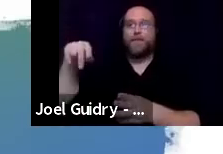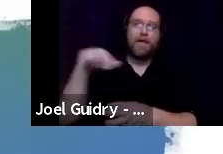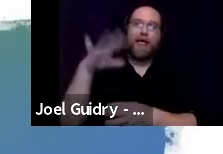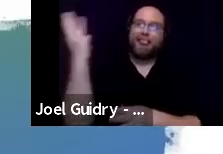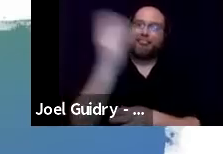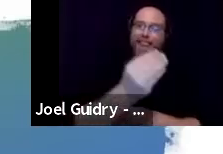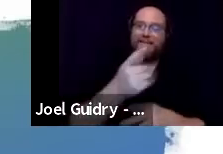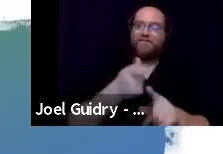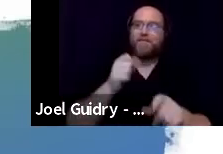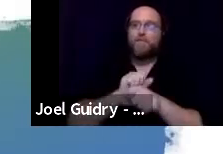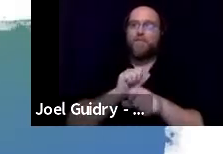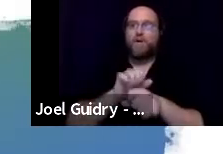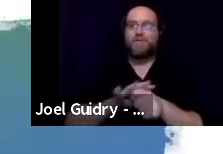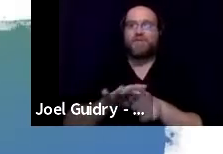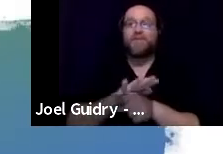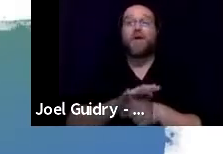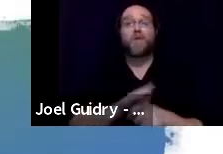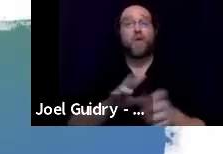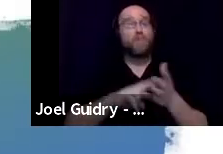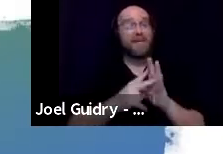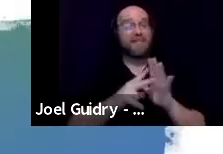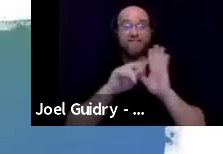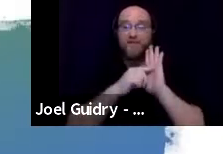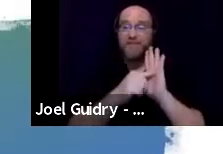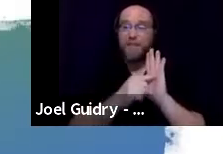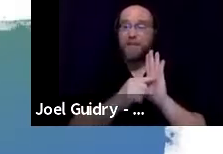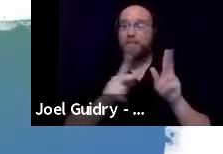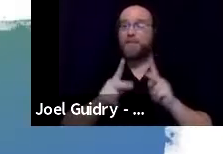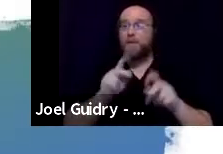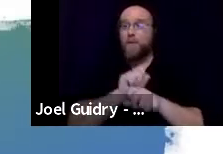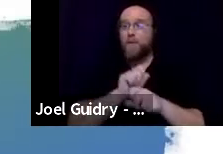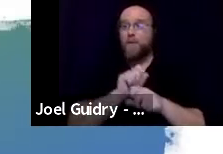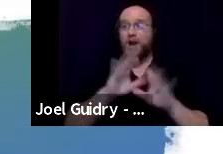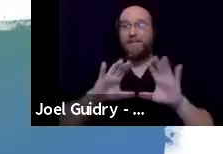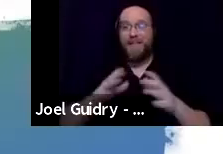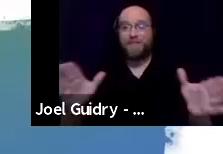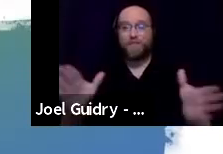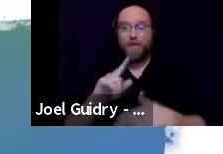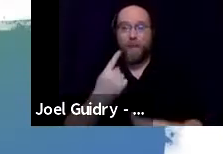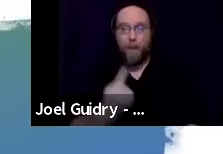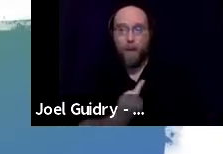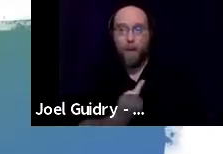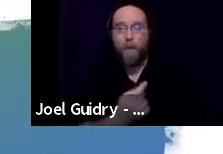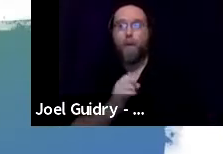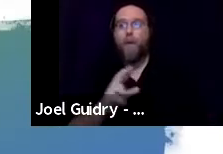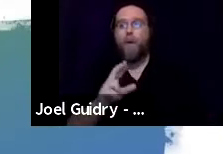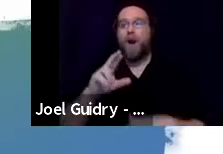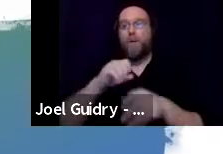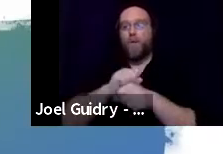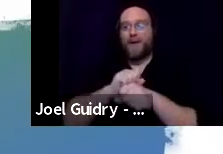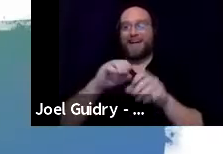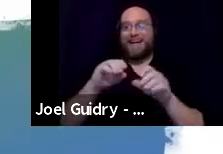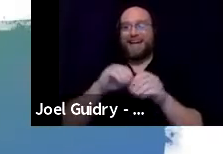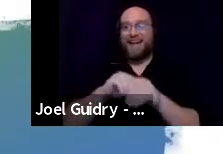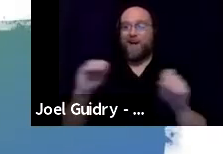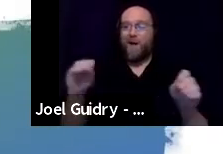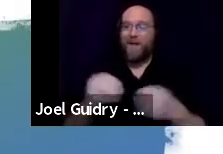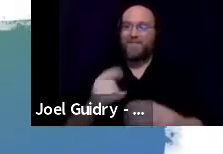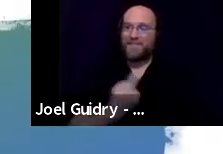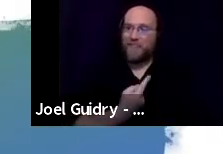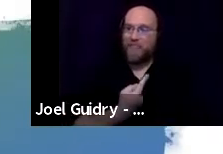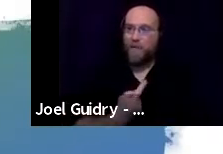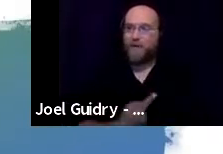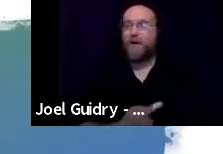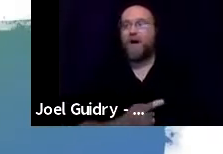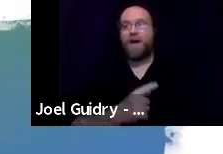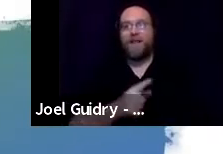people working in their classroom alone or somebody in an office by themselves that does not expect to have any interaction with other